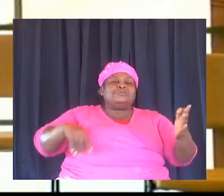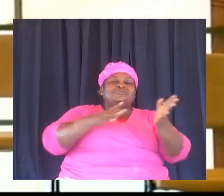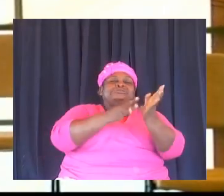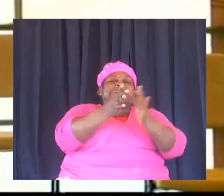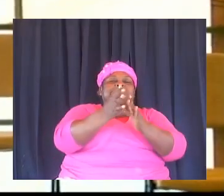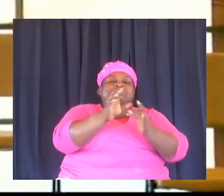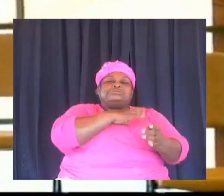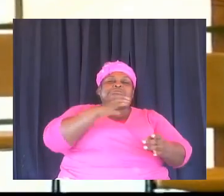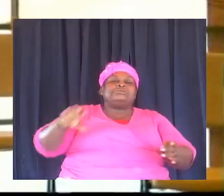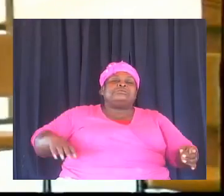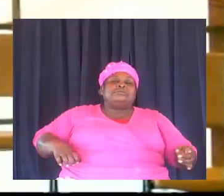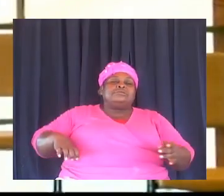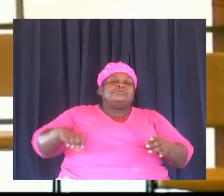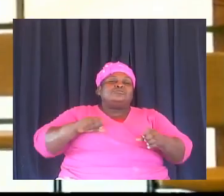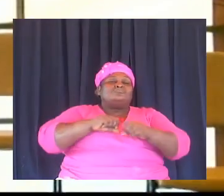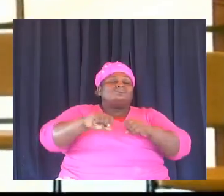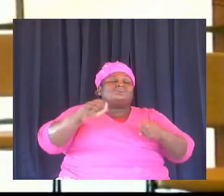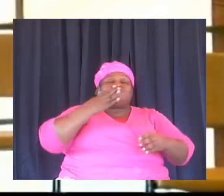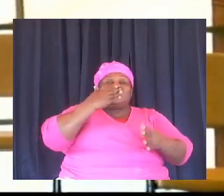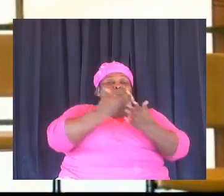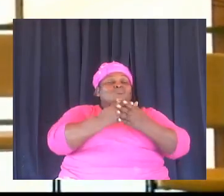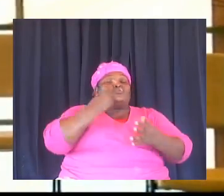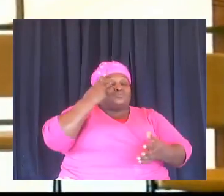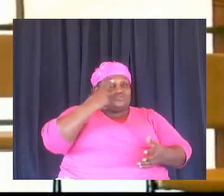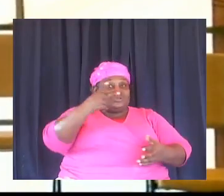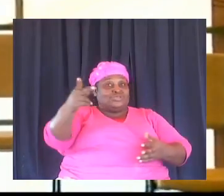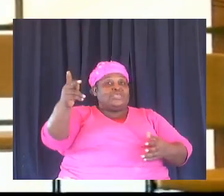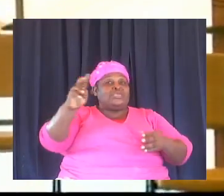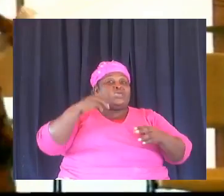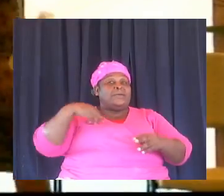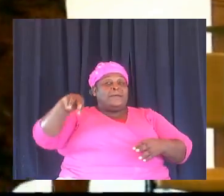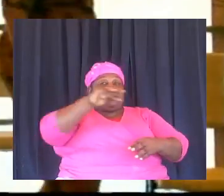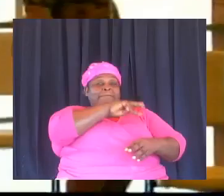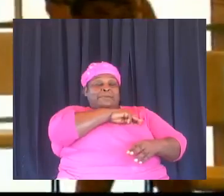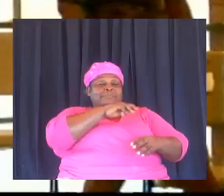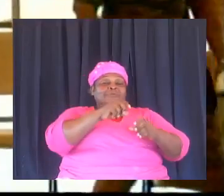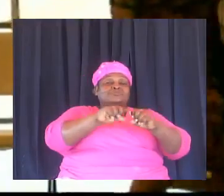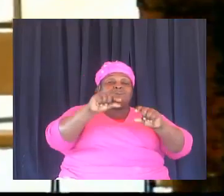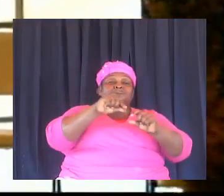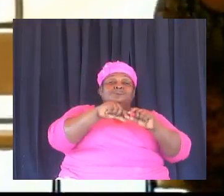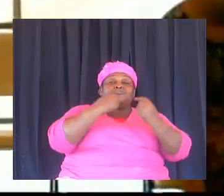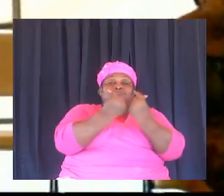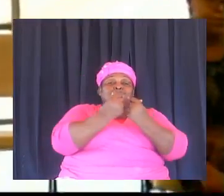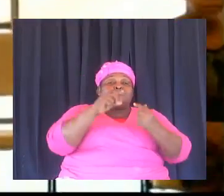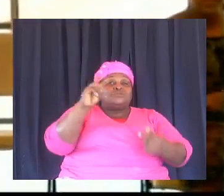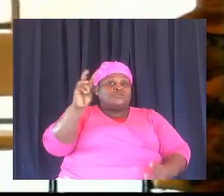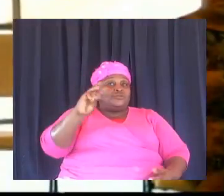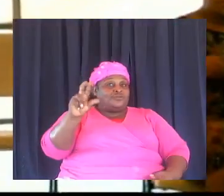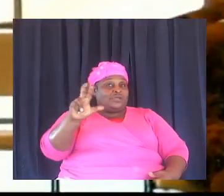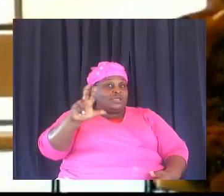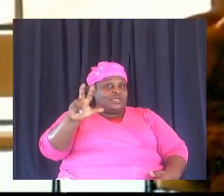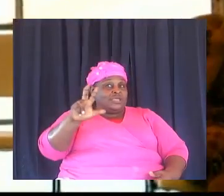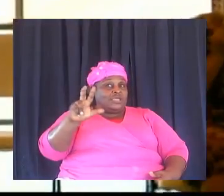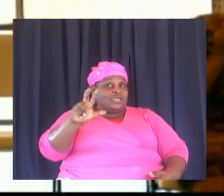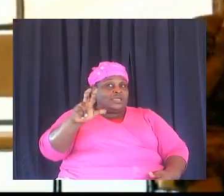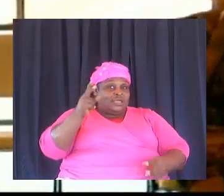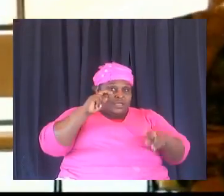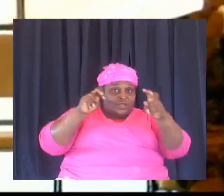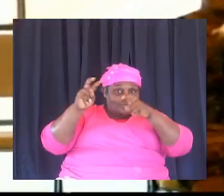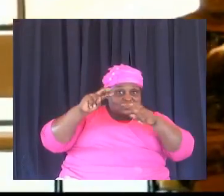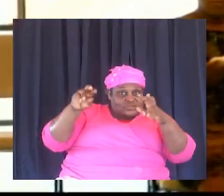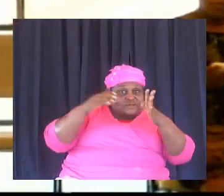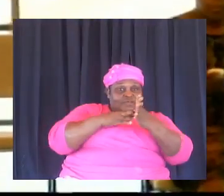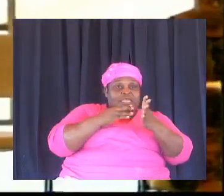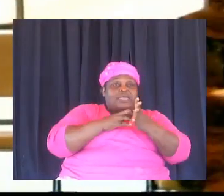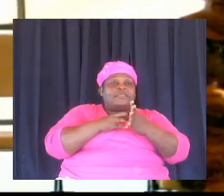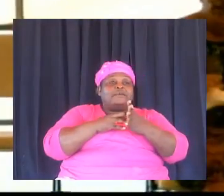the members of Group 3, good to see you. And I observe again that we have